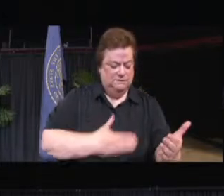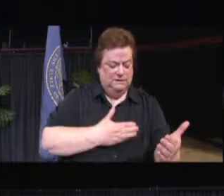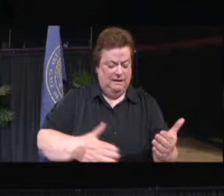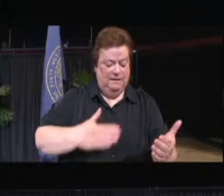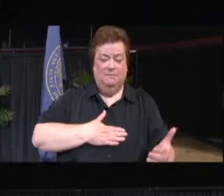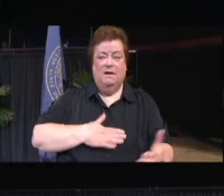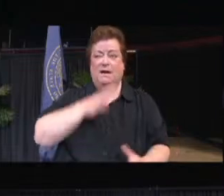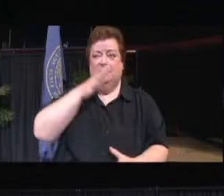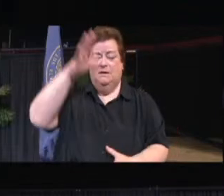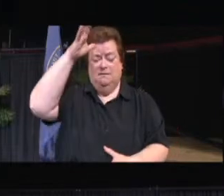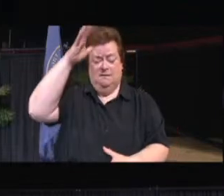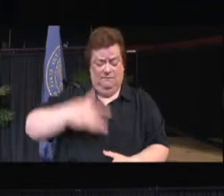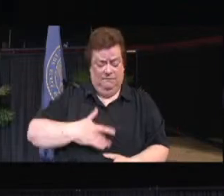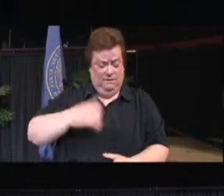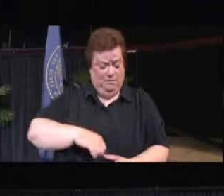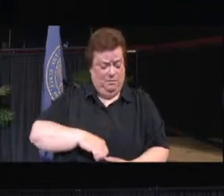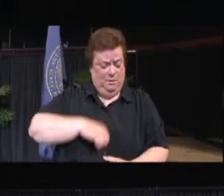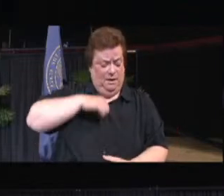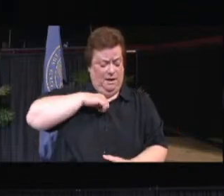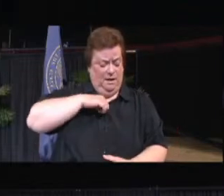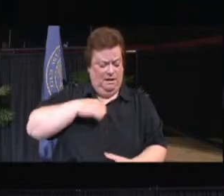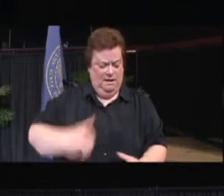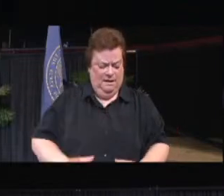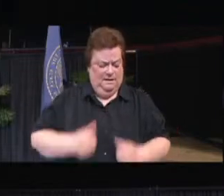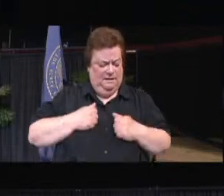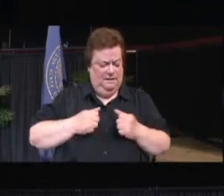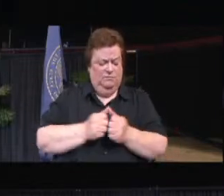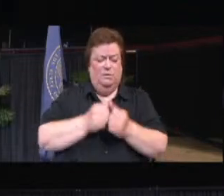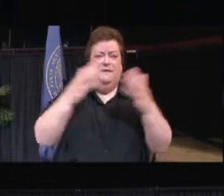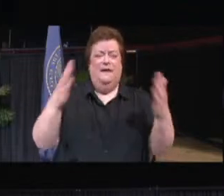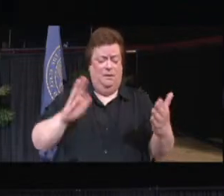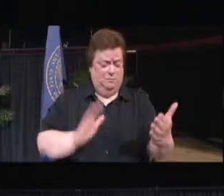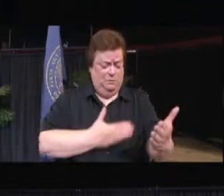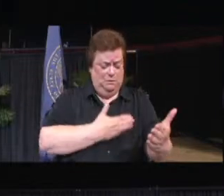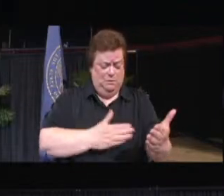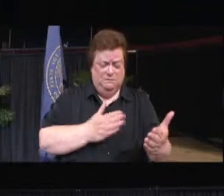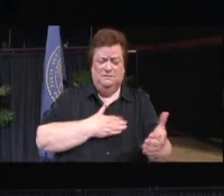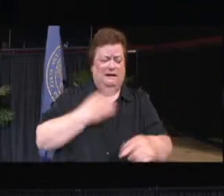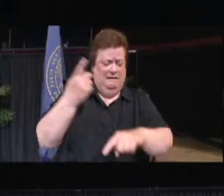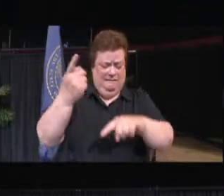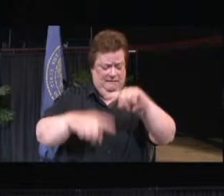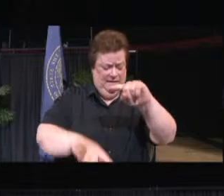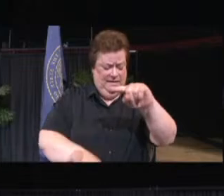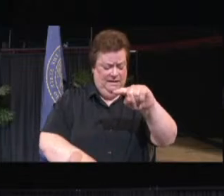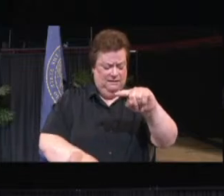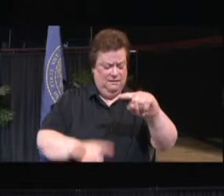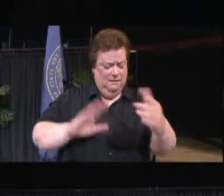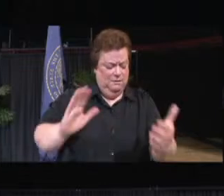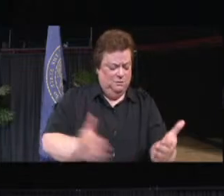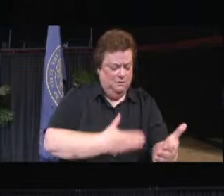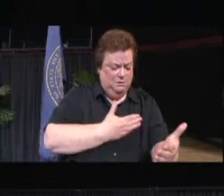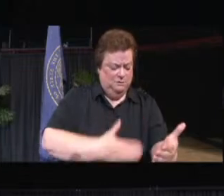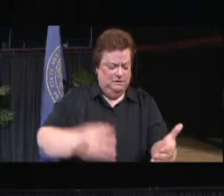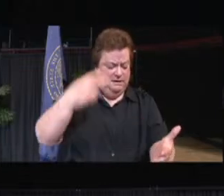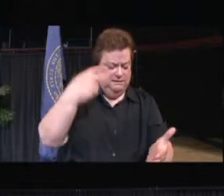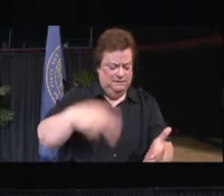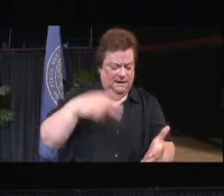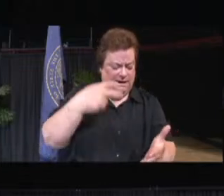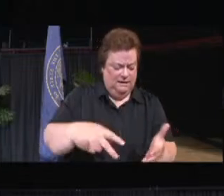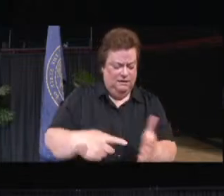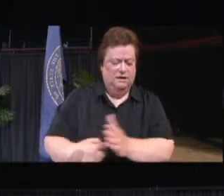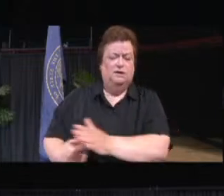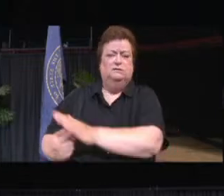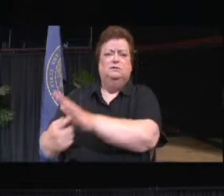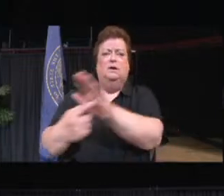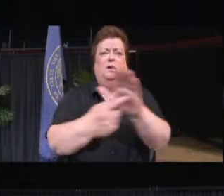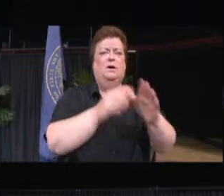my parents proud. I found a love that I can't live without. Song and dance, a gift to